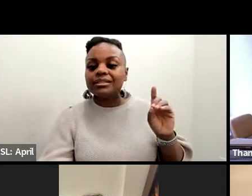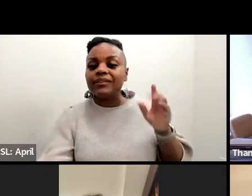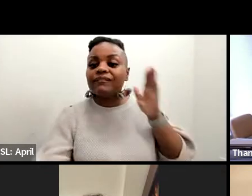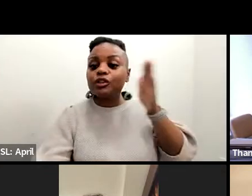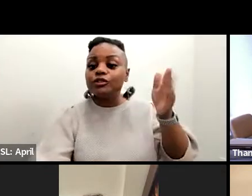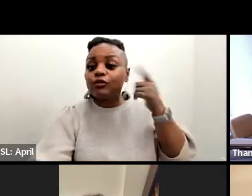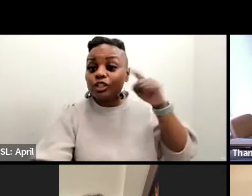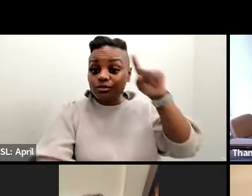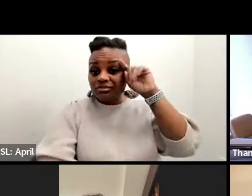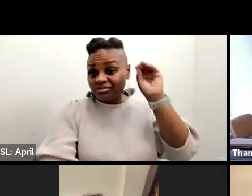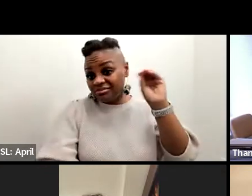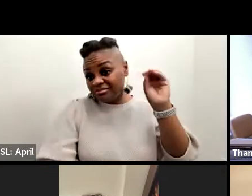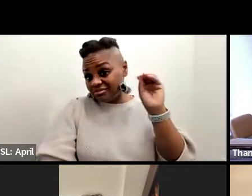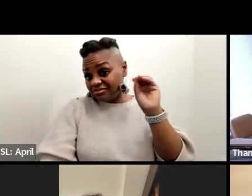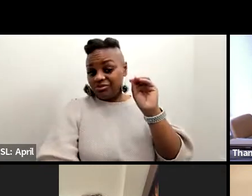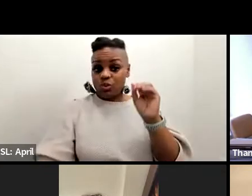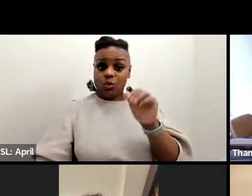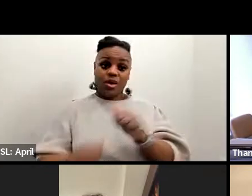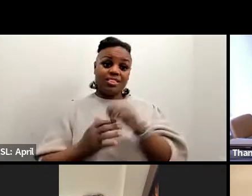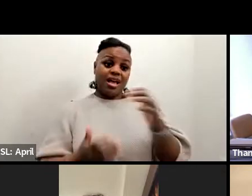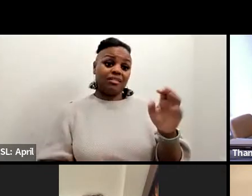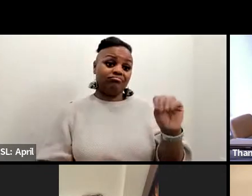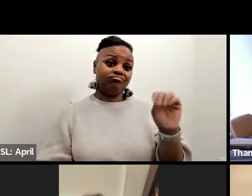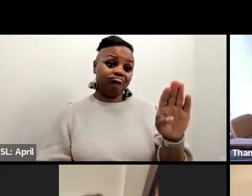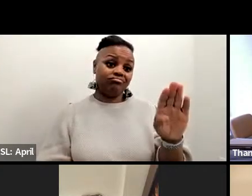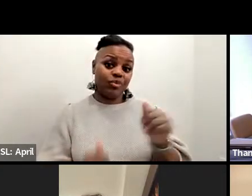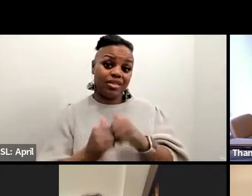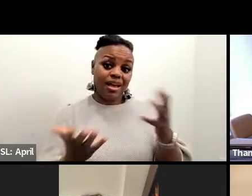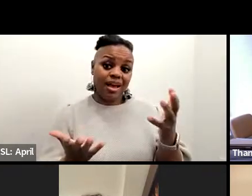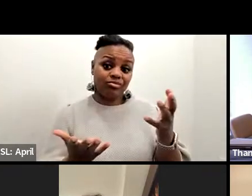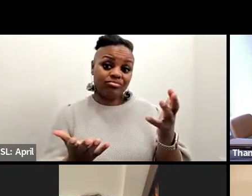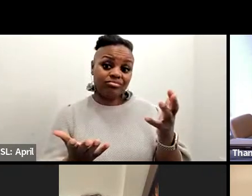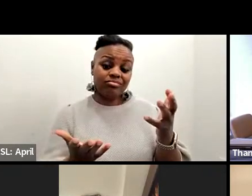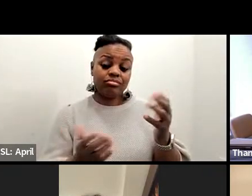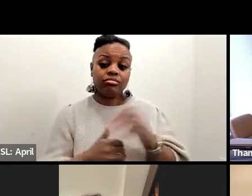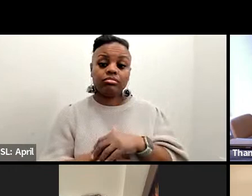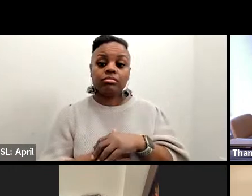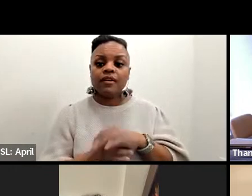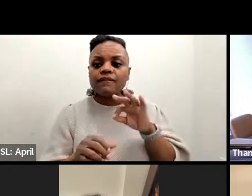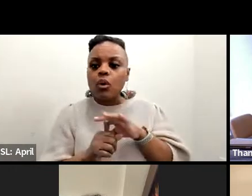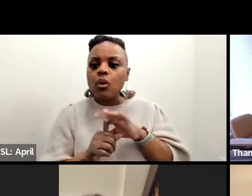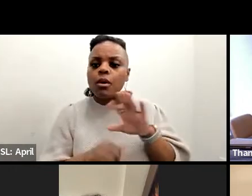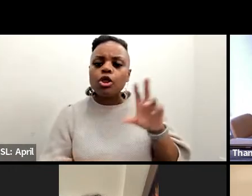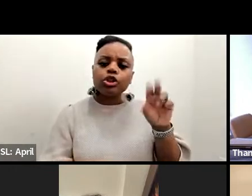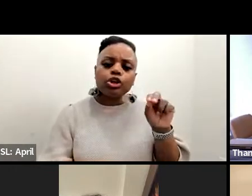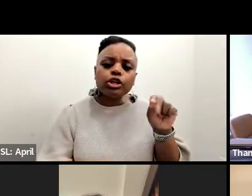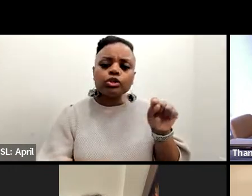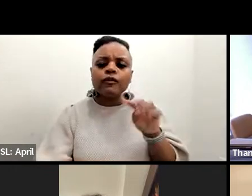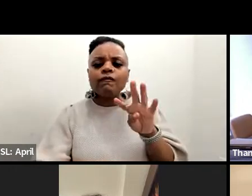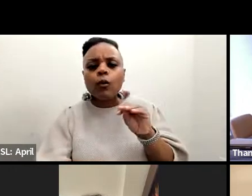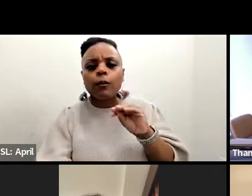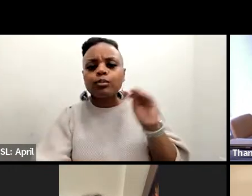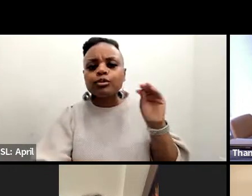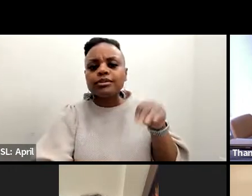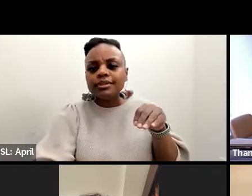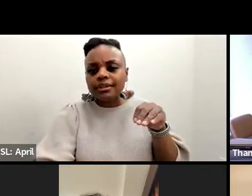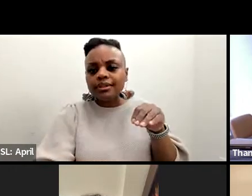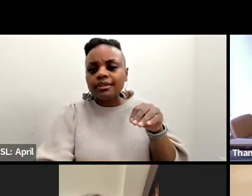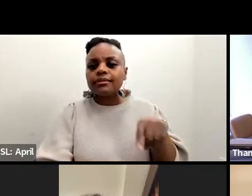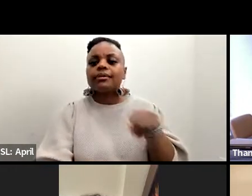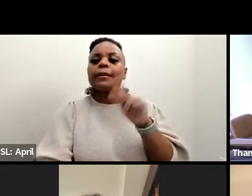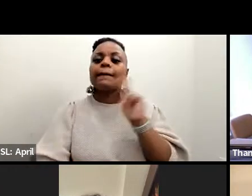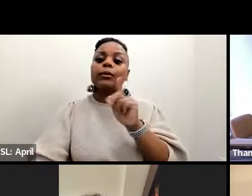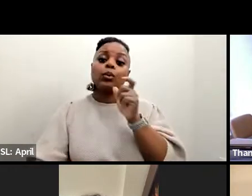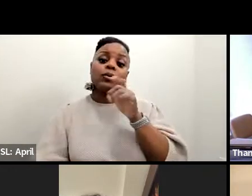30 to 40% of the Egyptian electorate is pretty okay with a lot of what the Brotherhood offers ideologically. And there's a funny